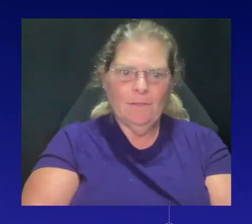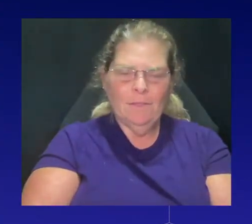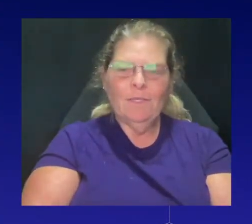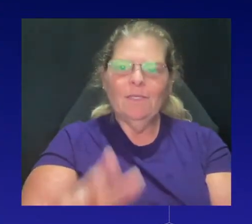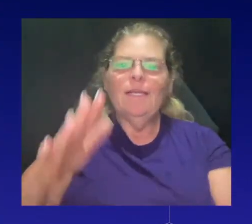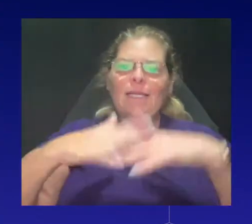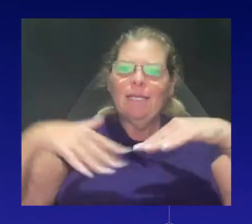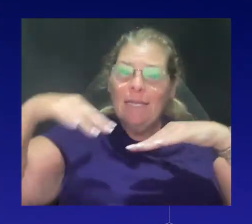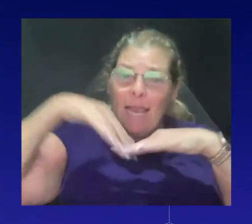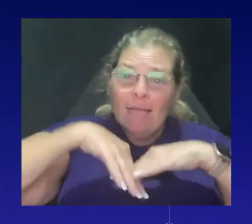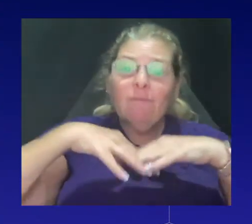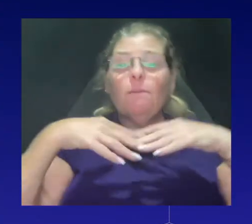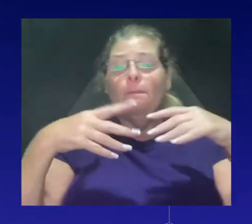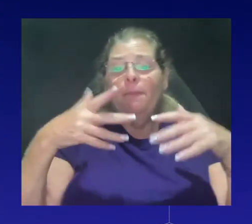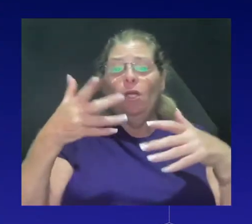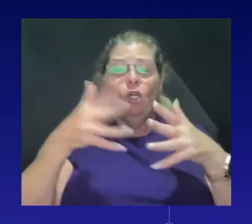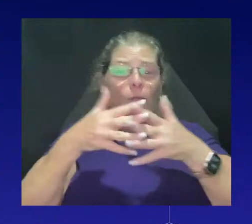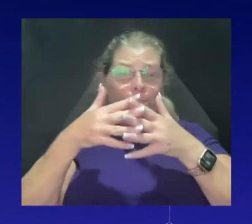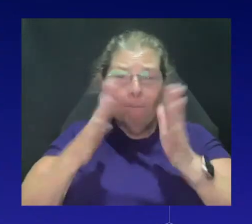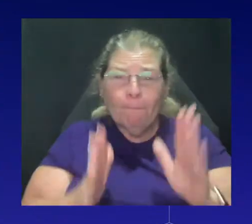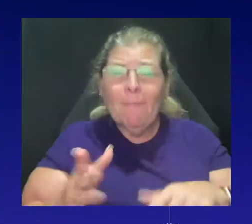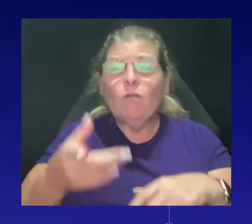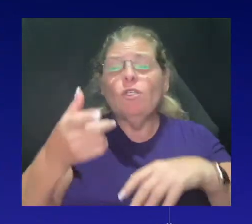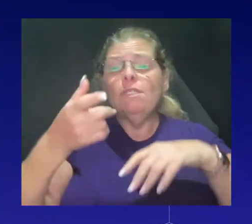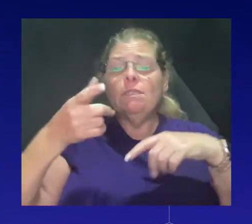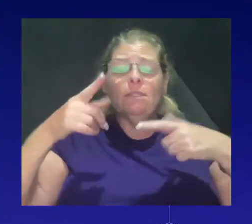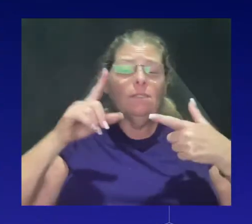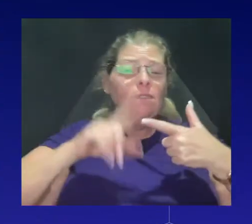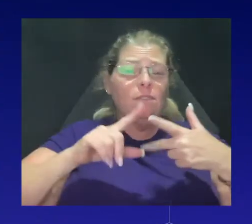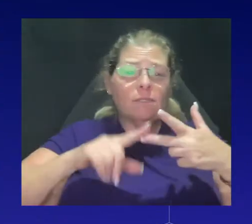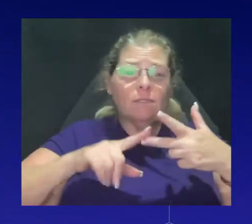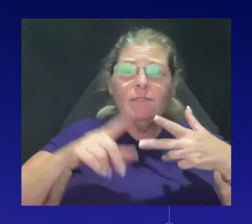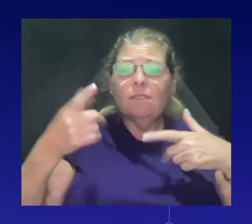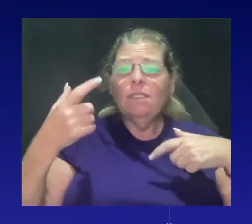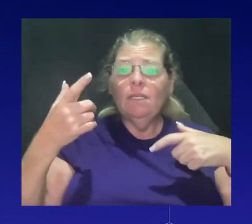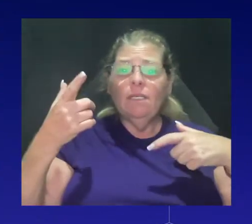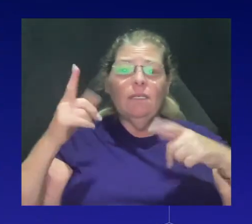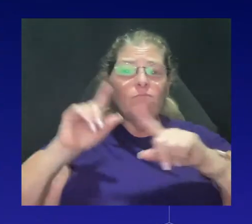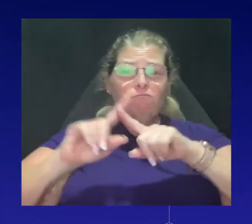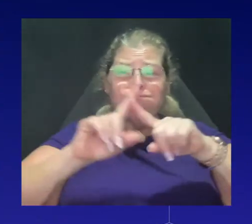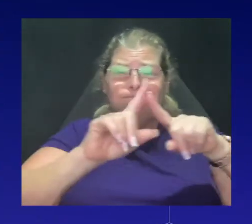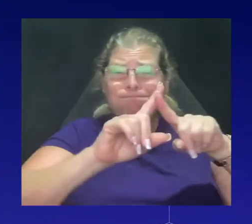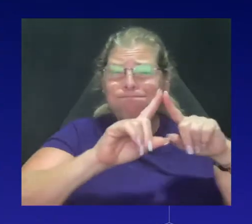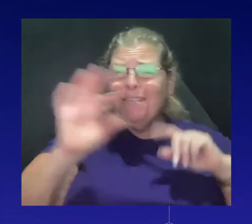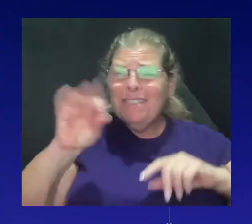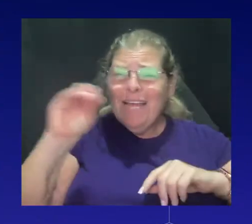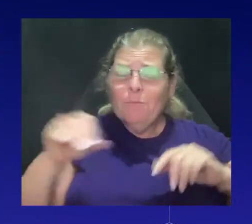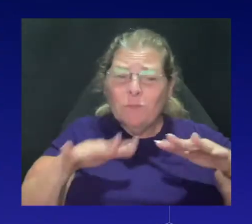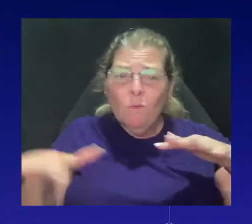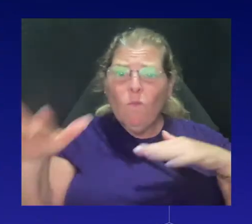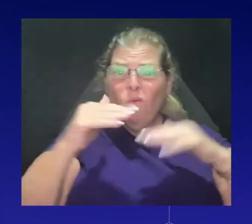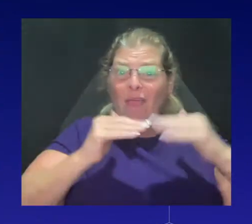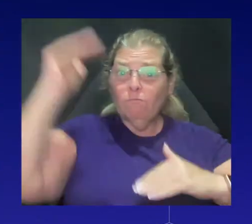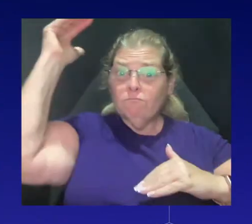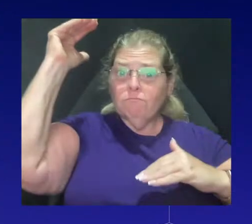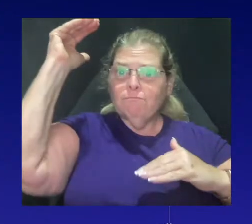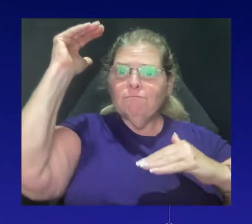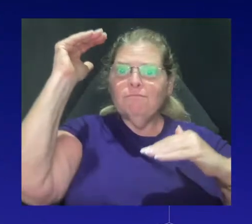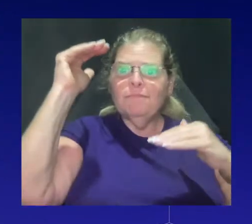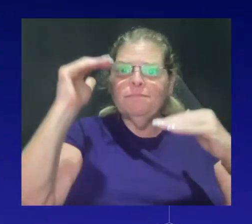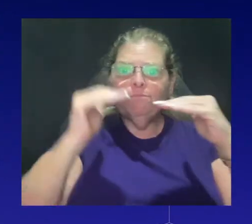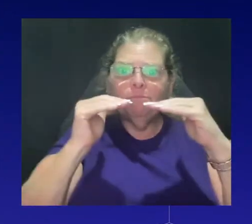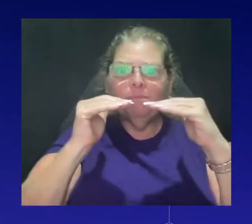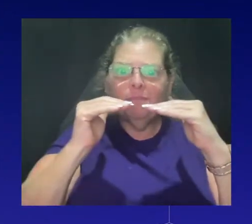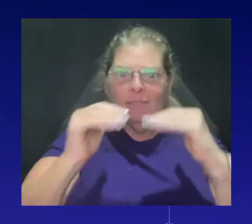American, 90% of all of our communities had received a vaccine. We were able to erase that disparity, not by